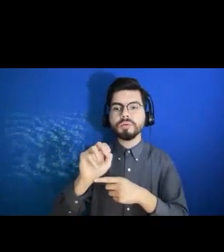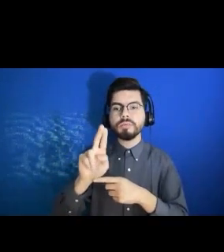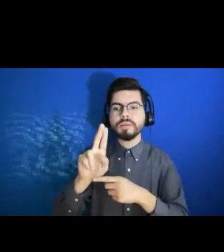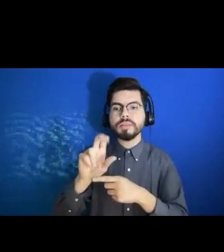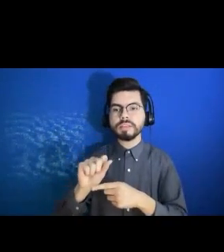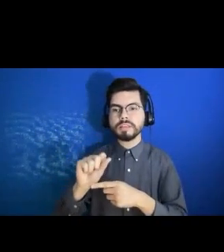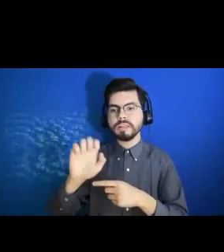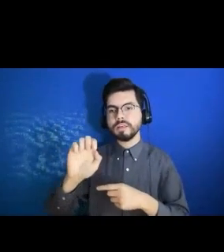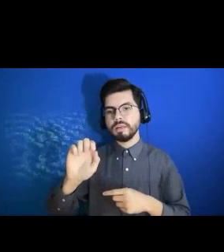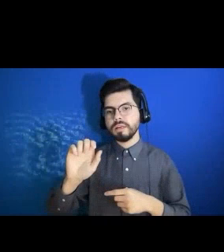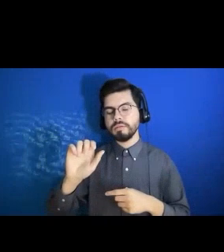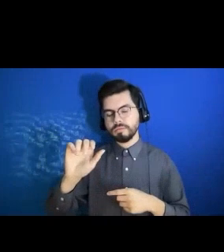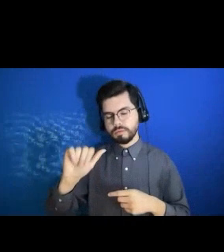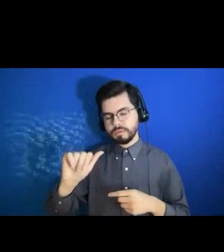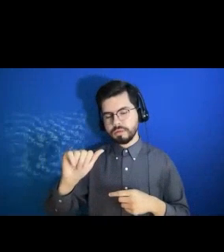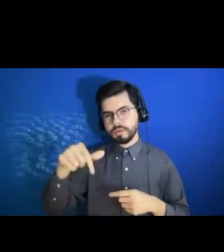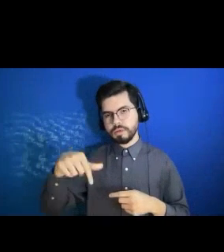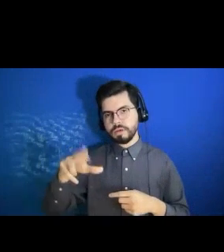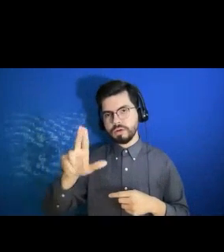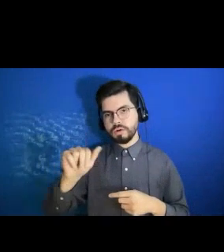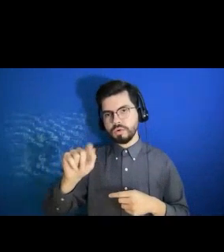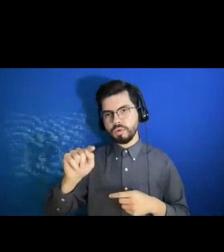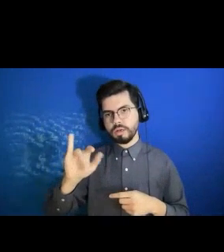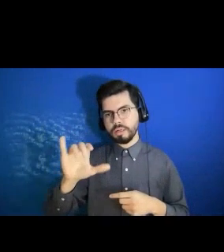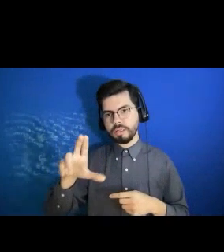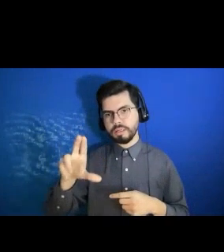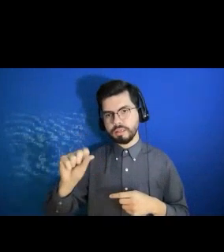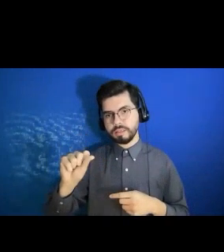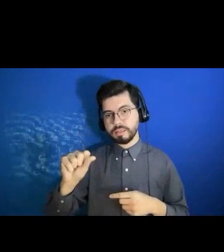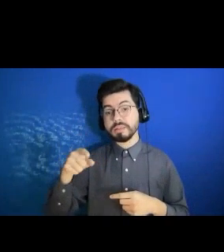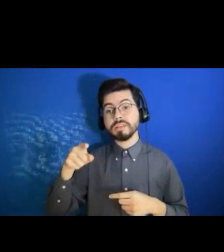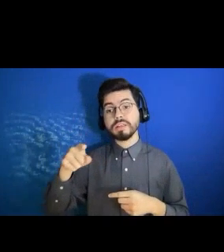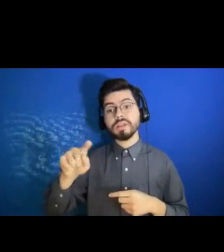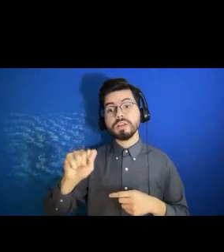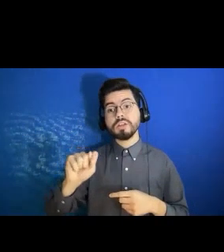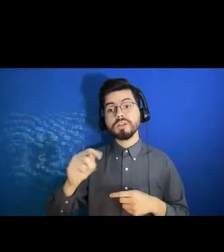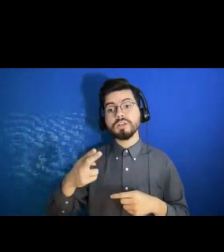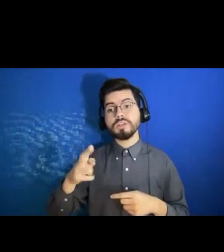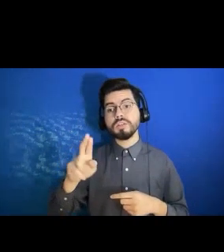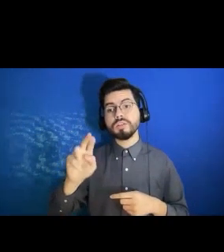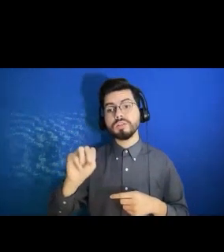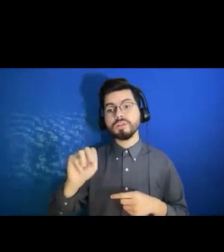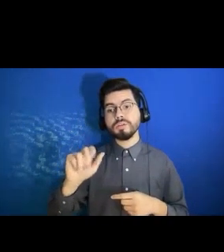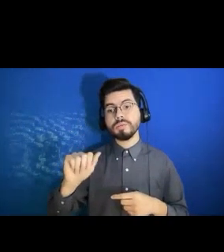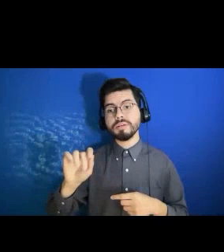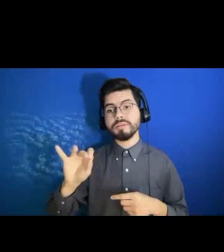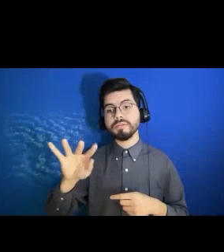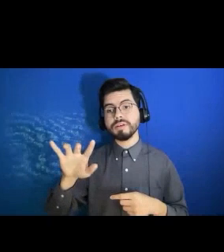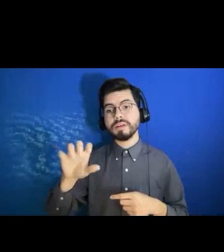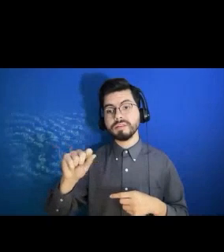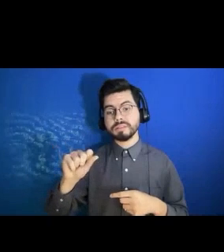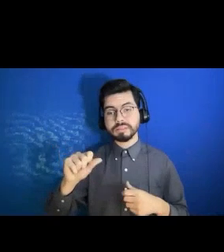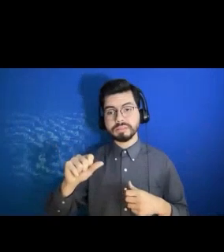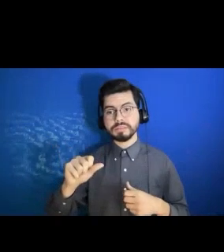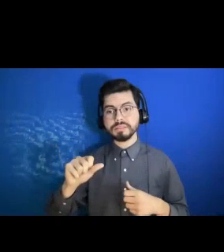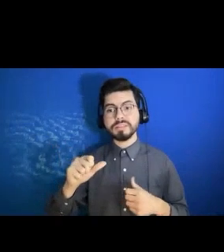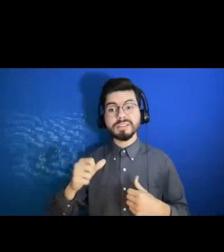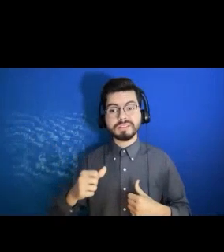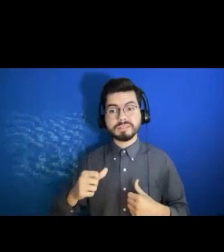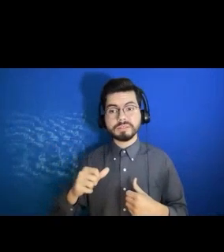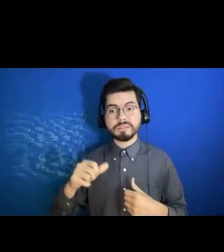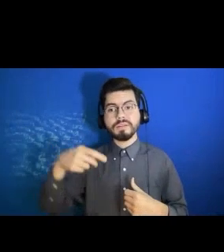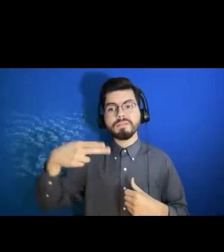And these are thermophiles that live in these very extreme environments.